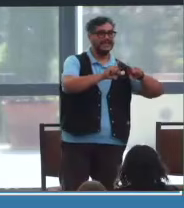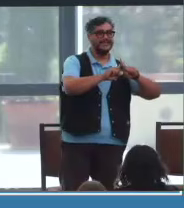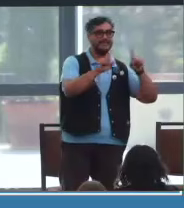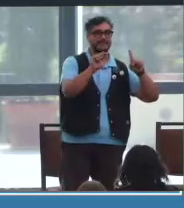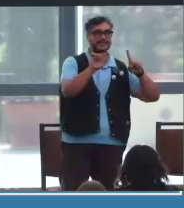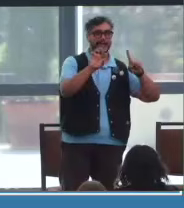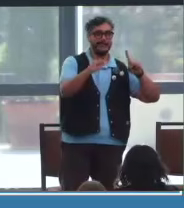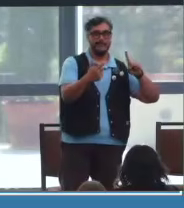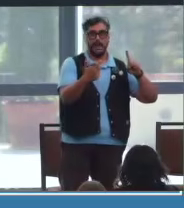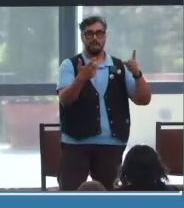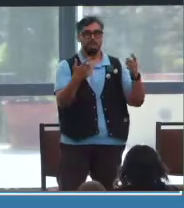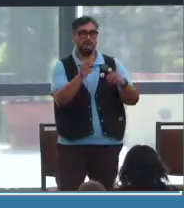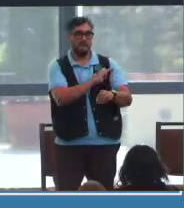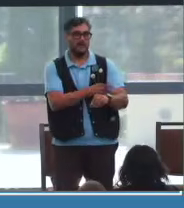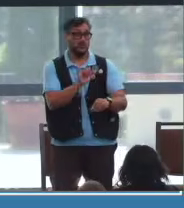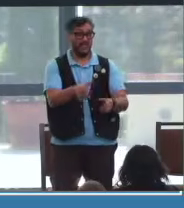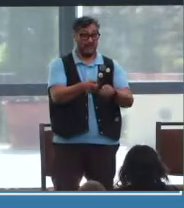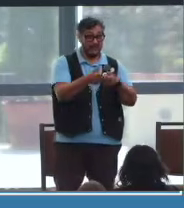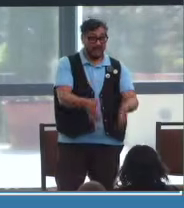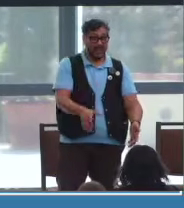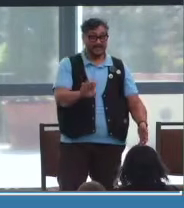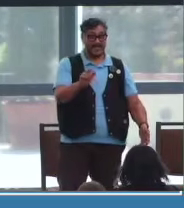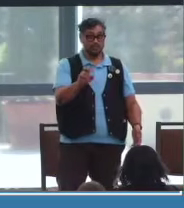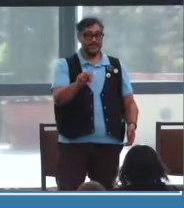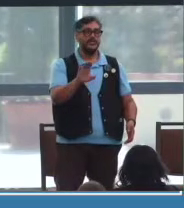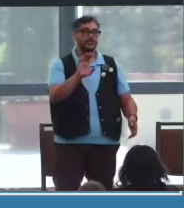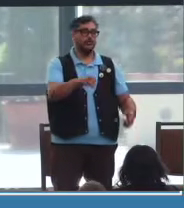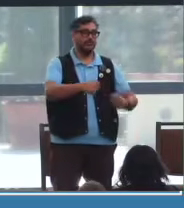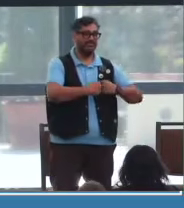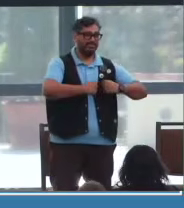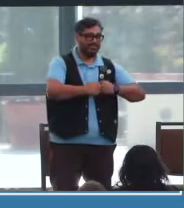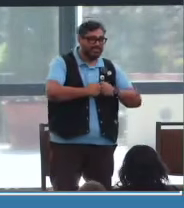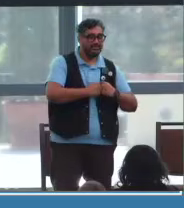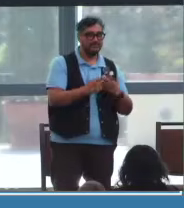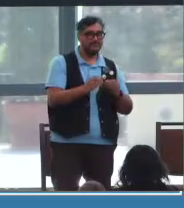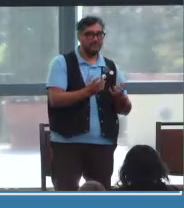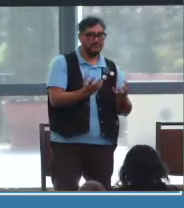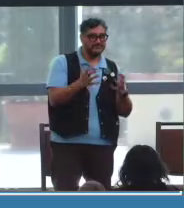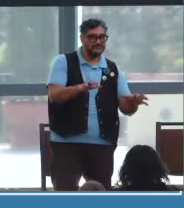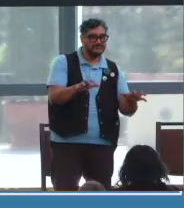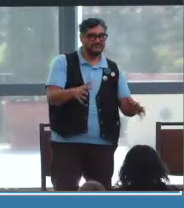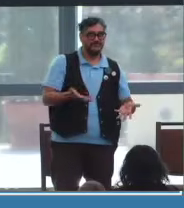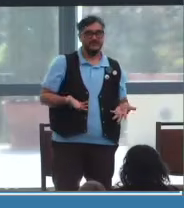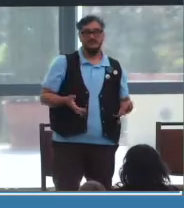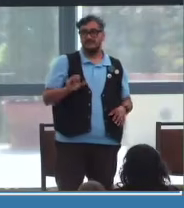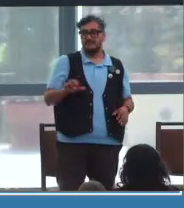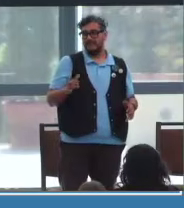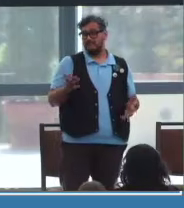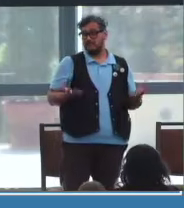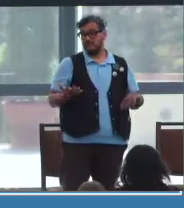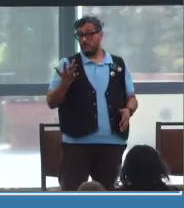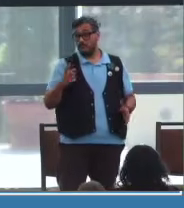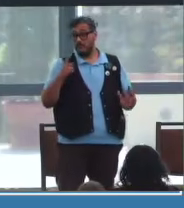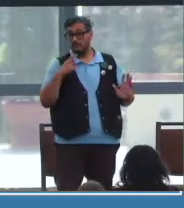it's thought that that loss of estrogen, makes the tendons and joints a little bit more stiff. That may be why we tend